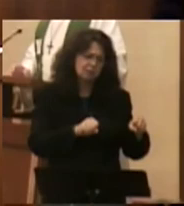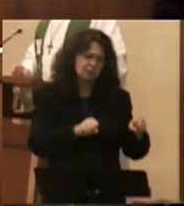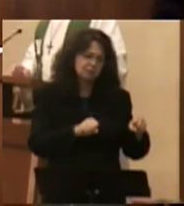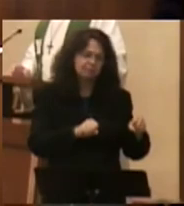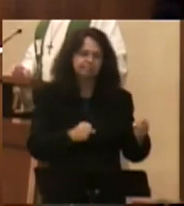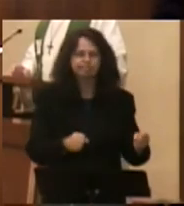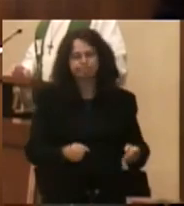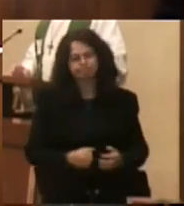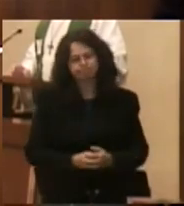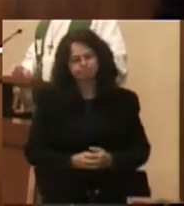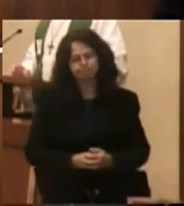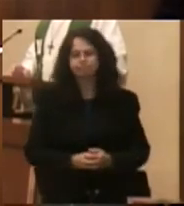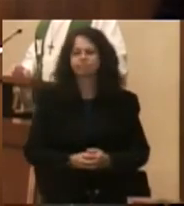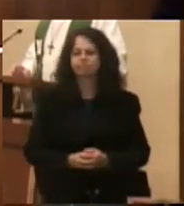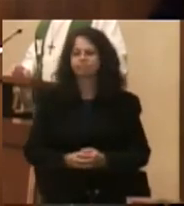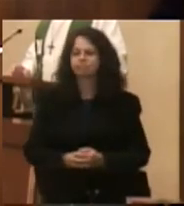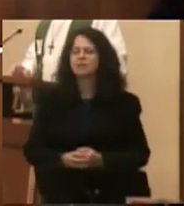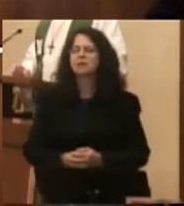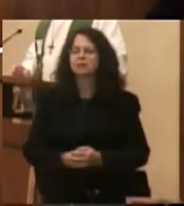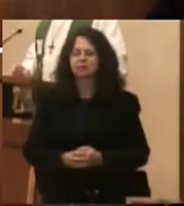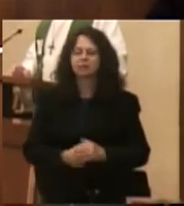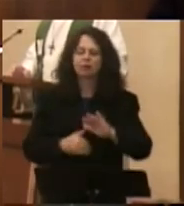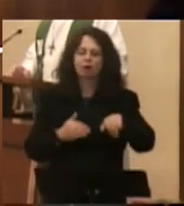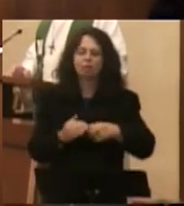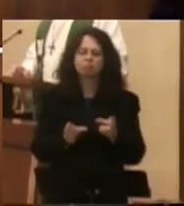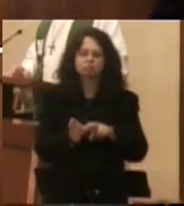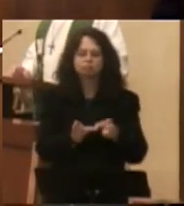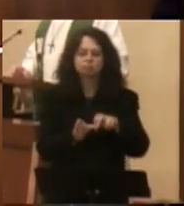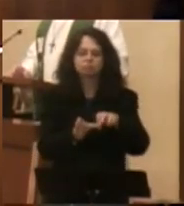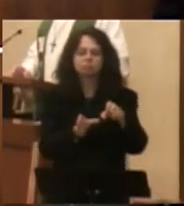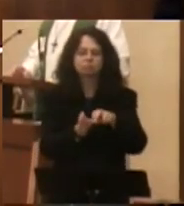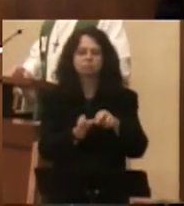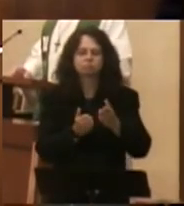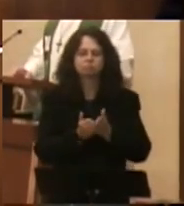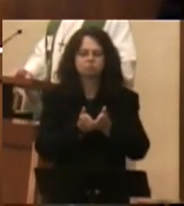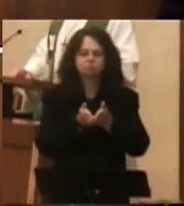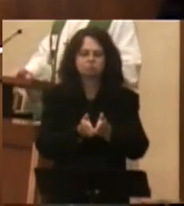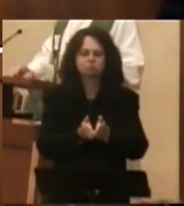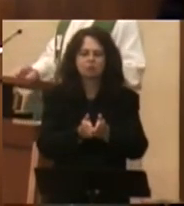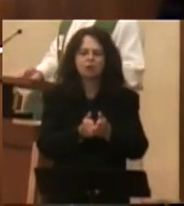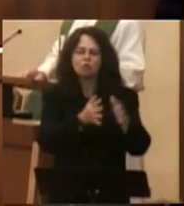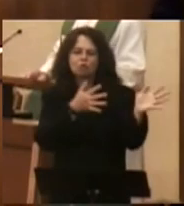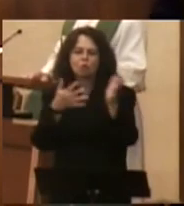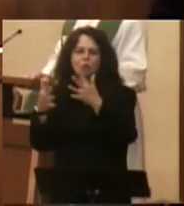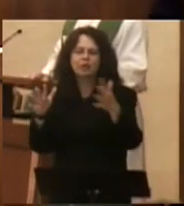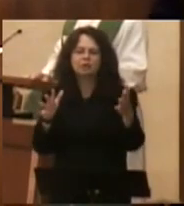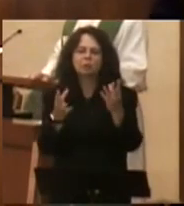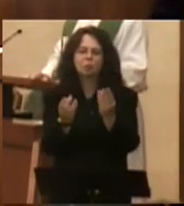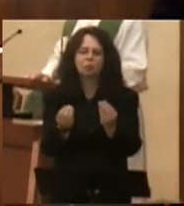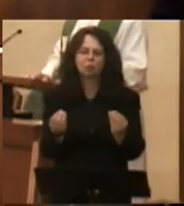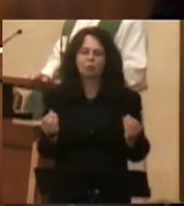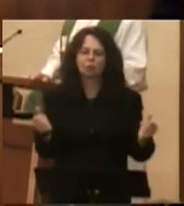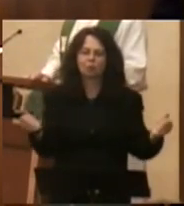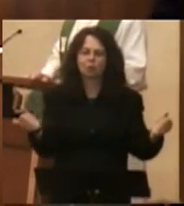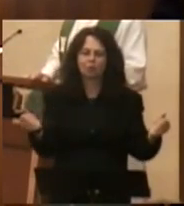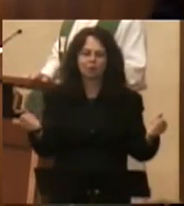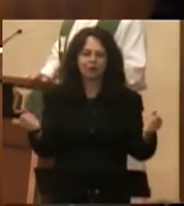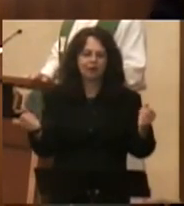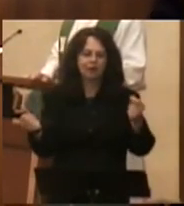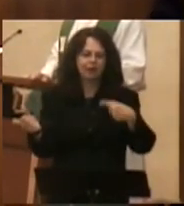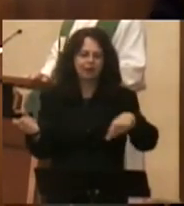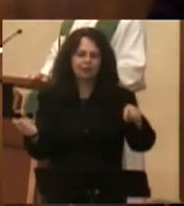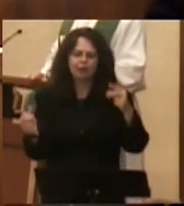When they got into the boat, the wind ceased, and those in the boat worshiped him, saying,